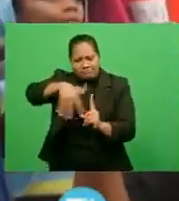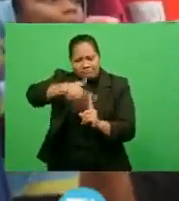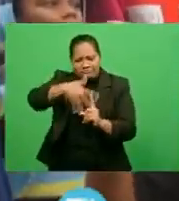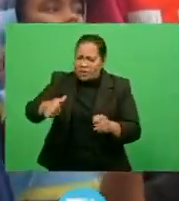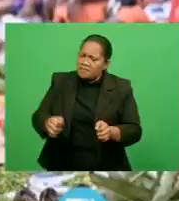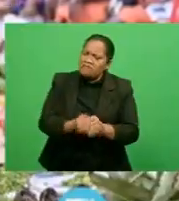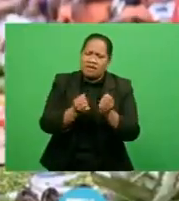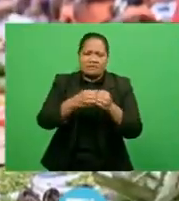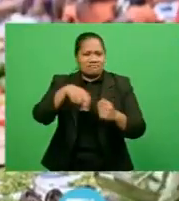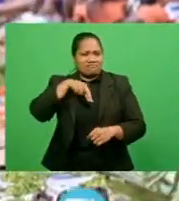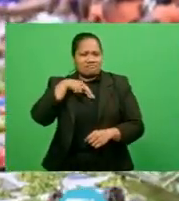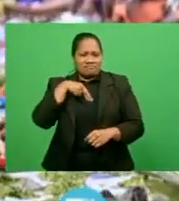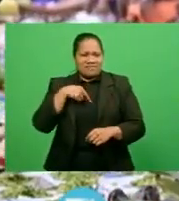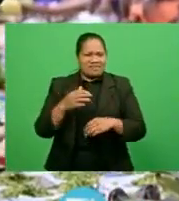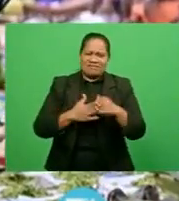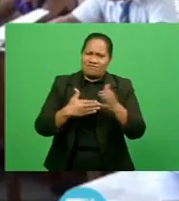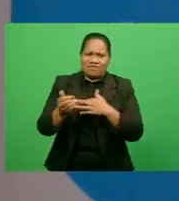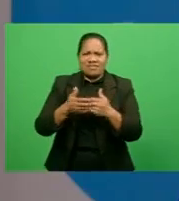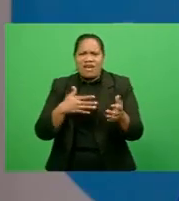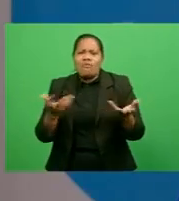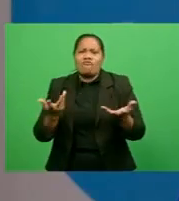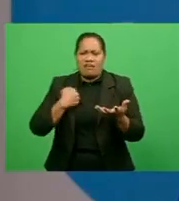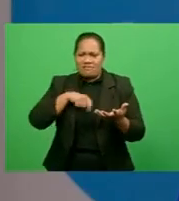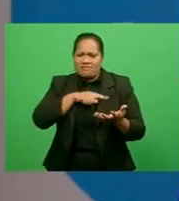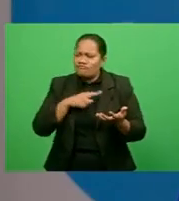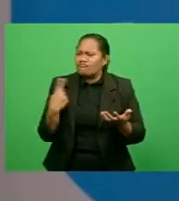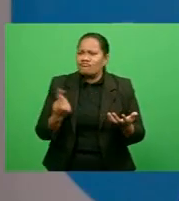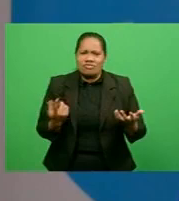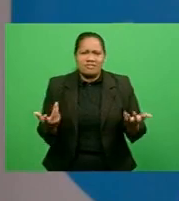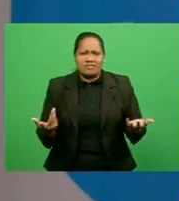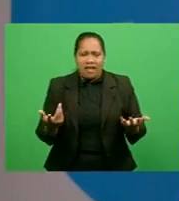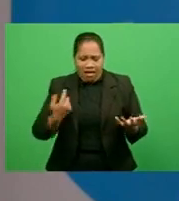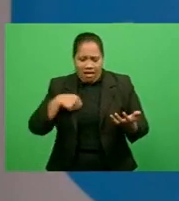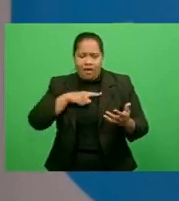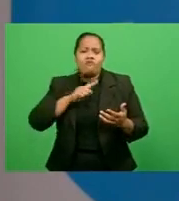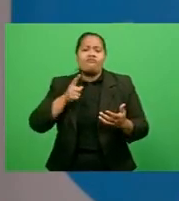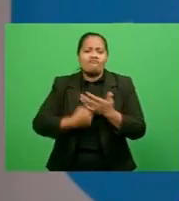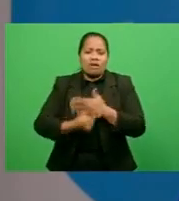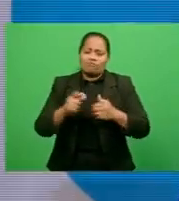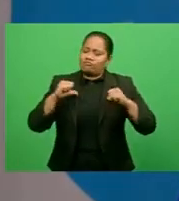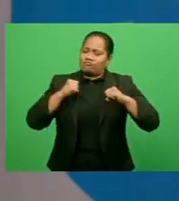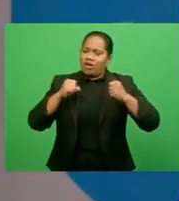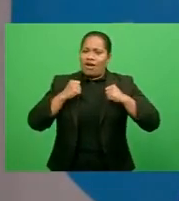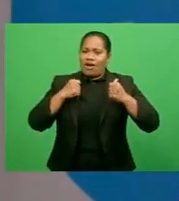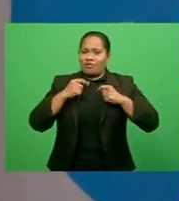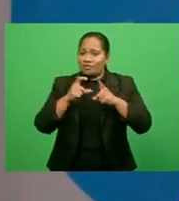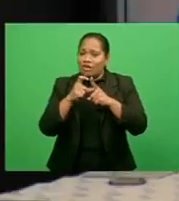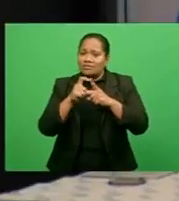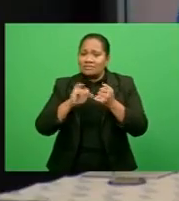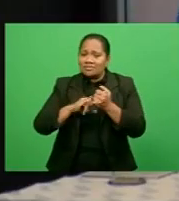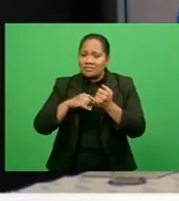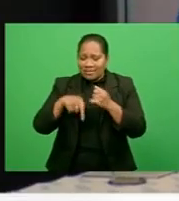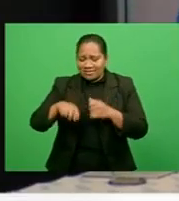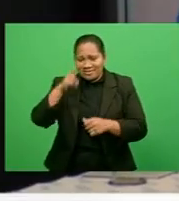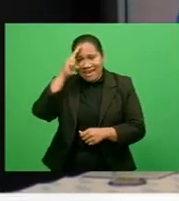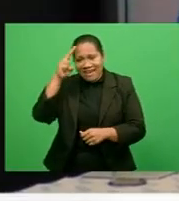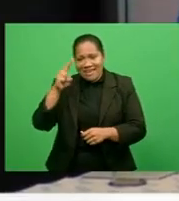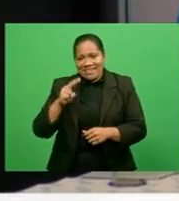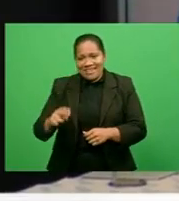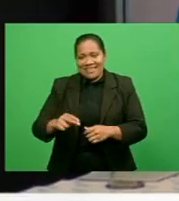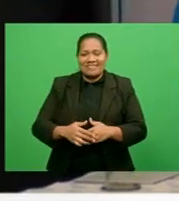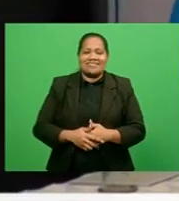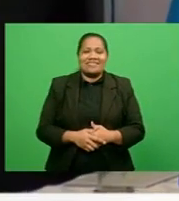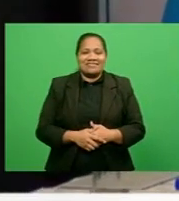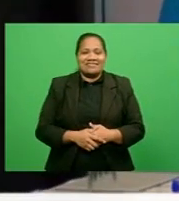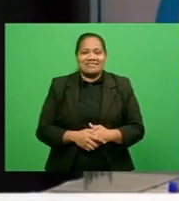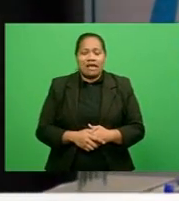matter who we are or where we come from, we are all proud daughters and sons of this nation.